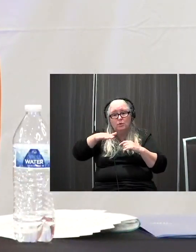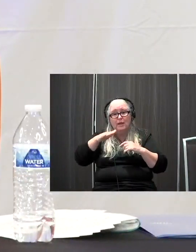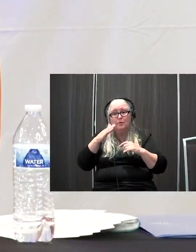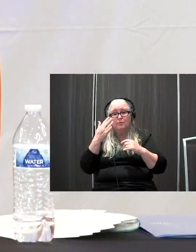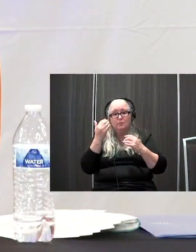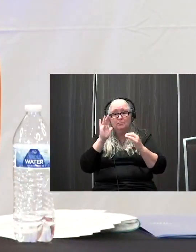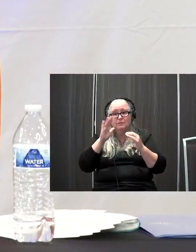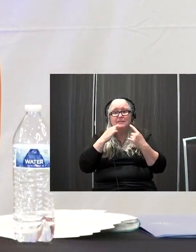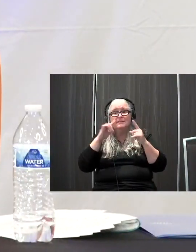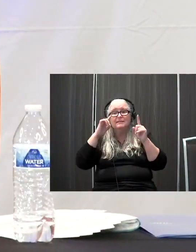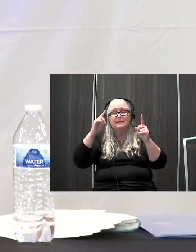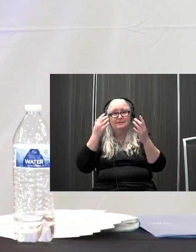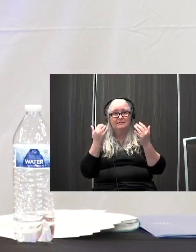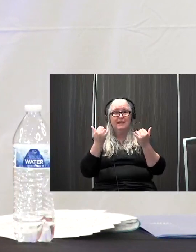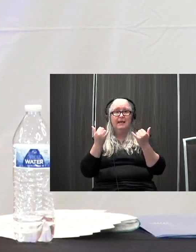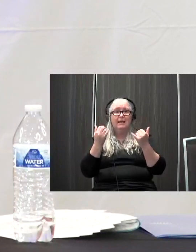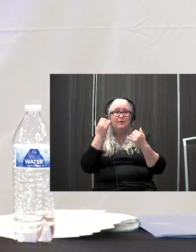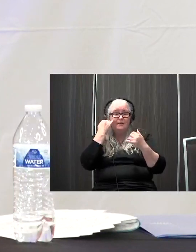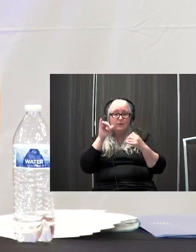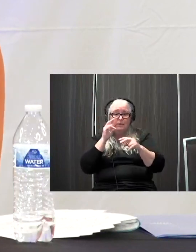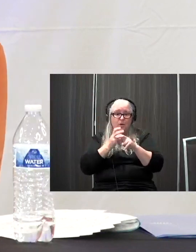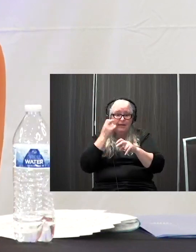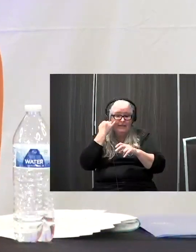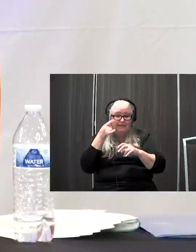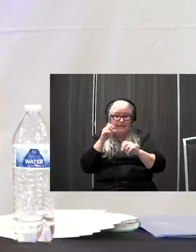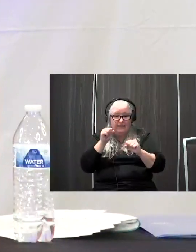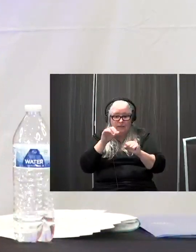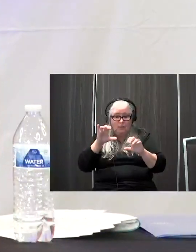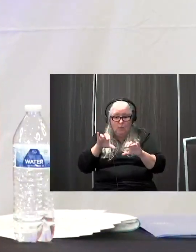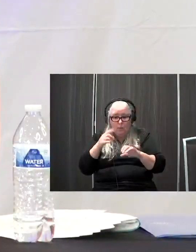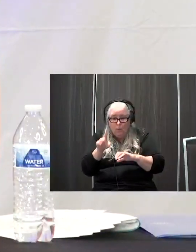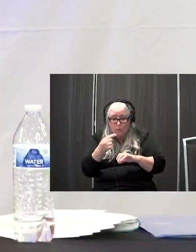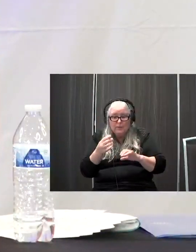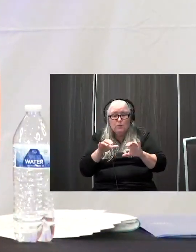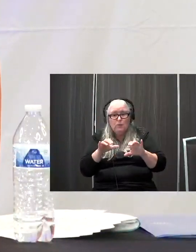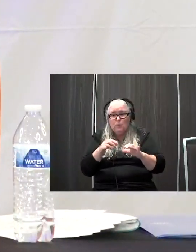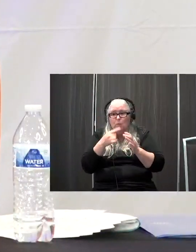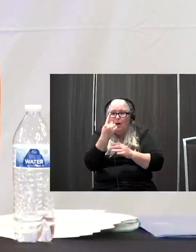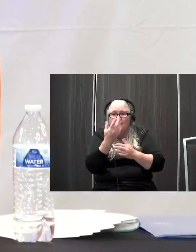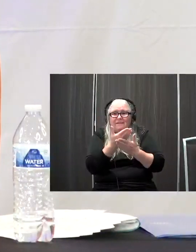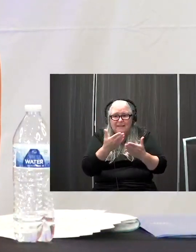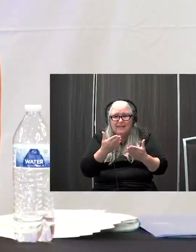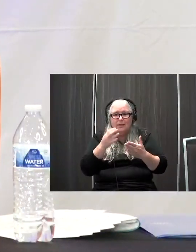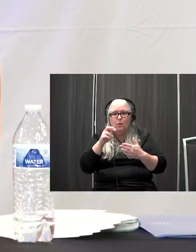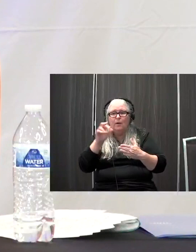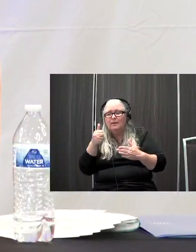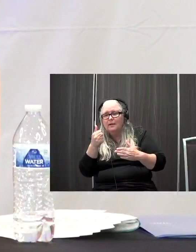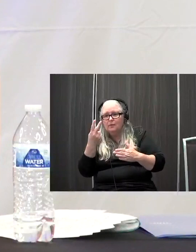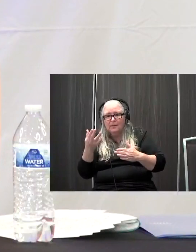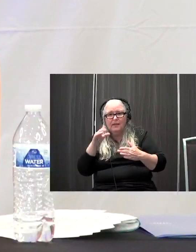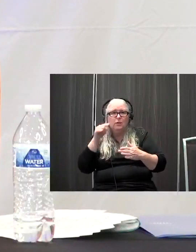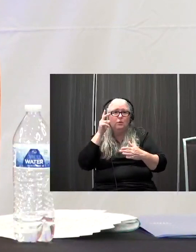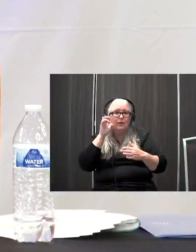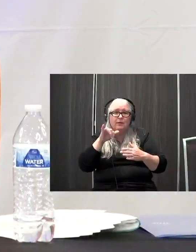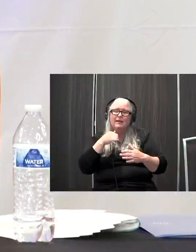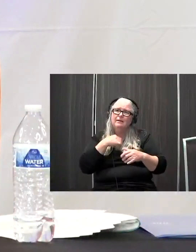ago, I felt like people were, well, if he can just do this, or if he can just do that, and you hear that, and it's well intending, and of course I